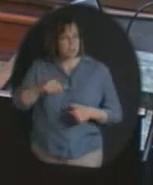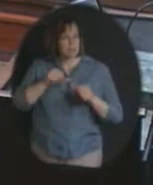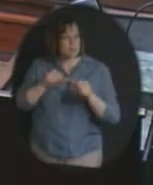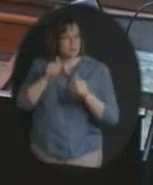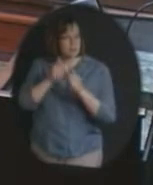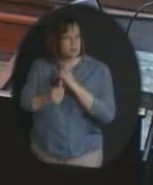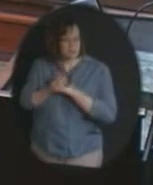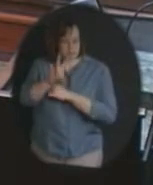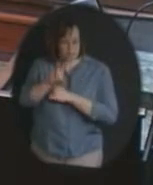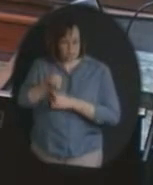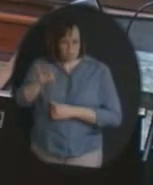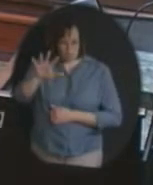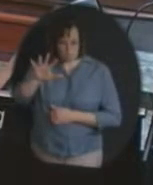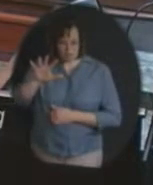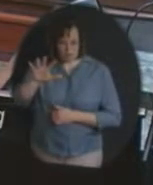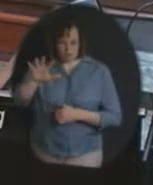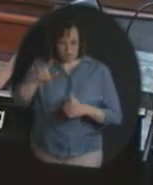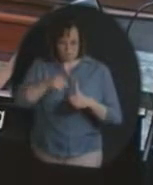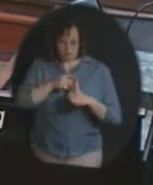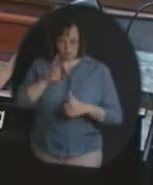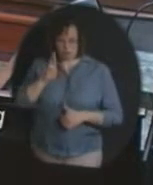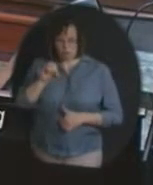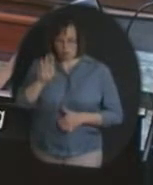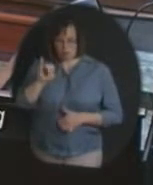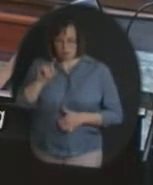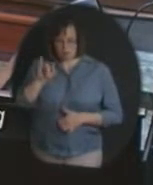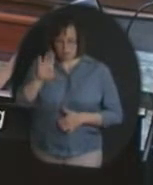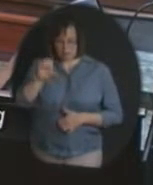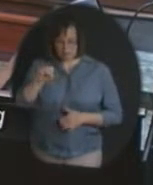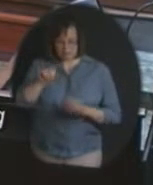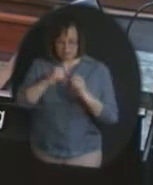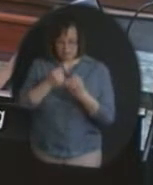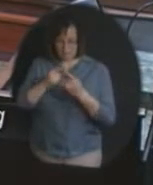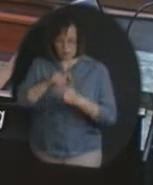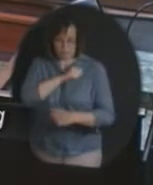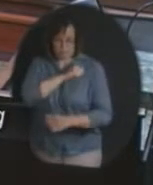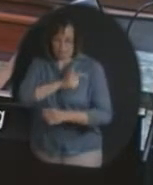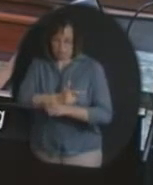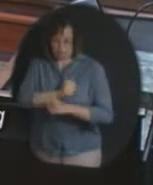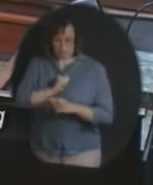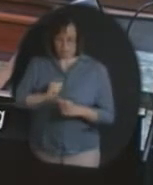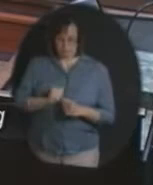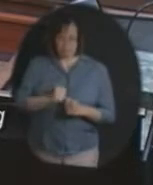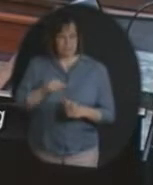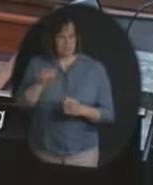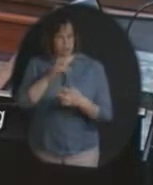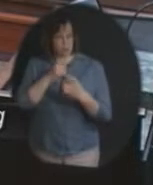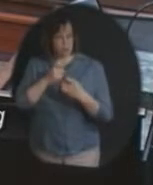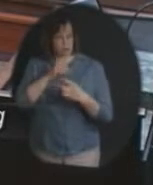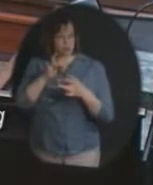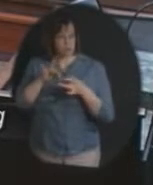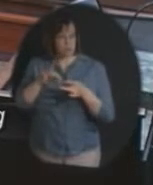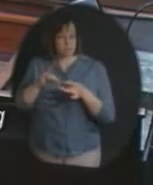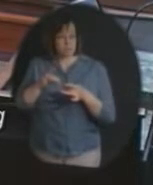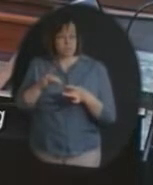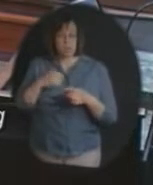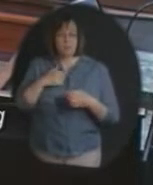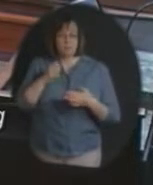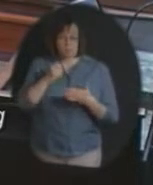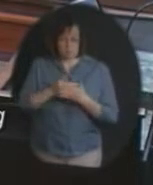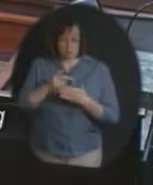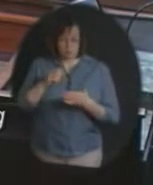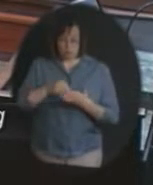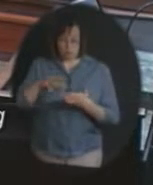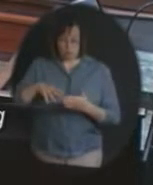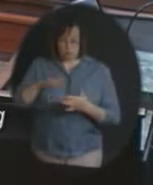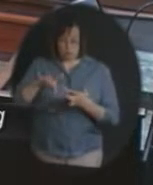carries. 7.05, our first robotics team to St. Louis. Questions or comments? Then a motion. I move to approve